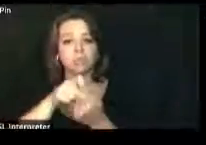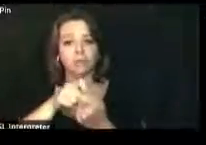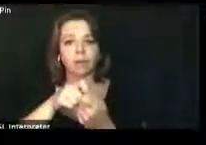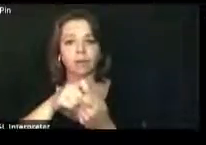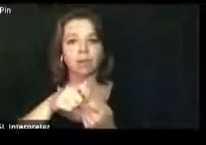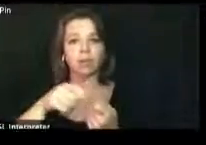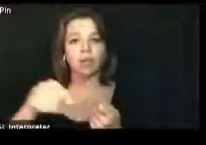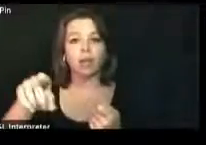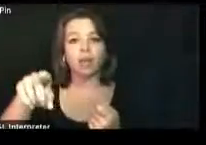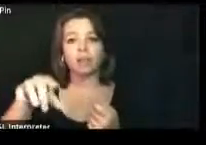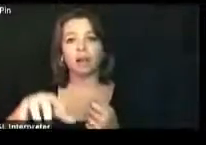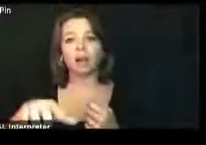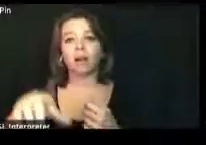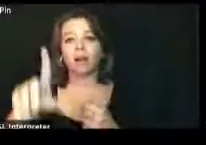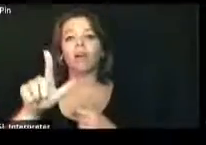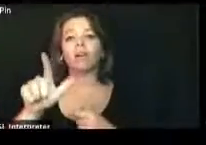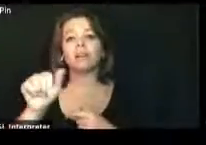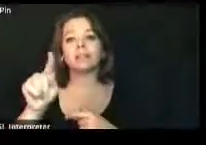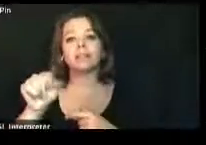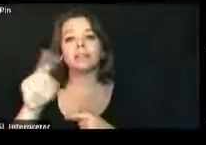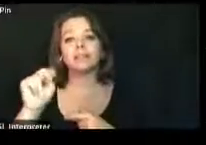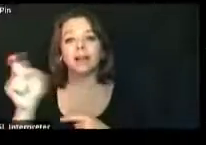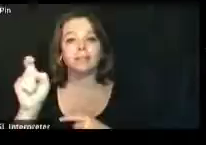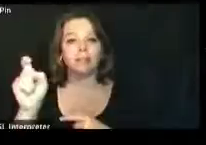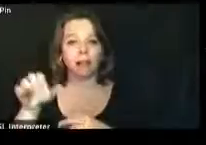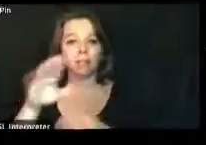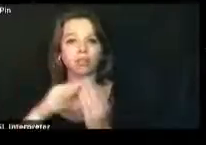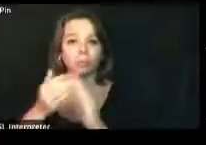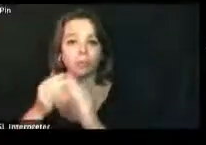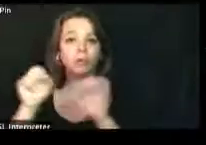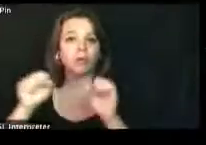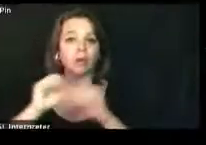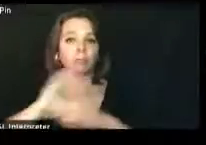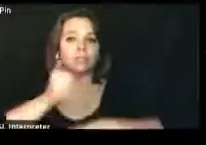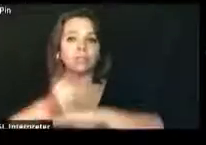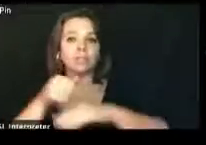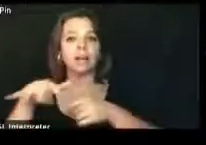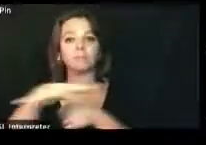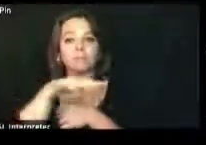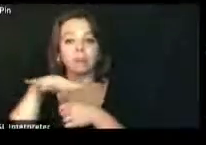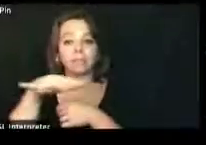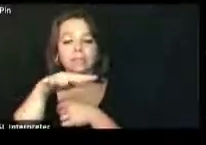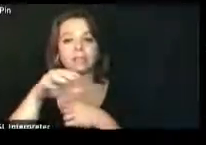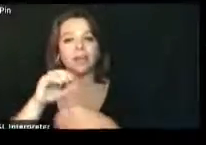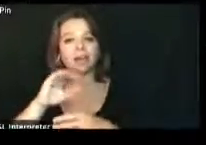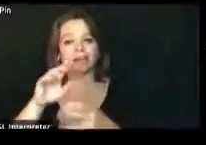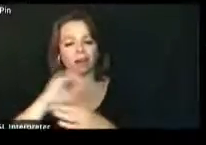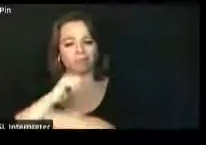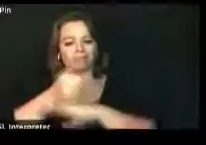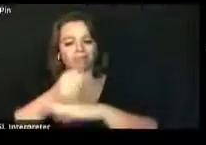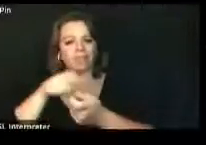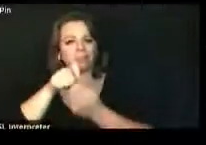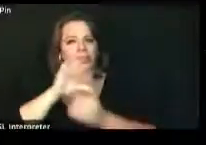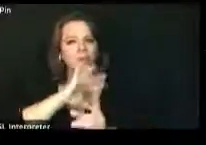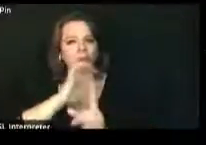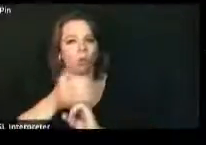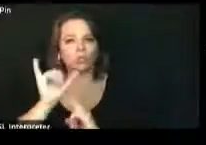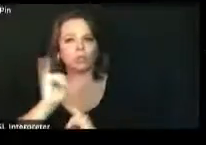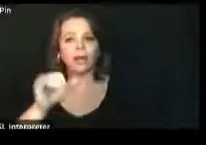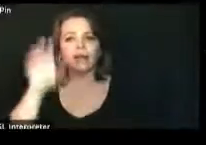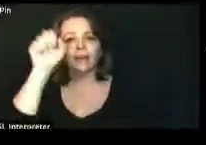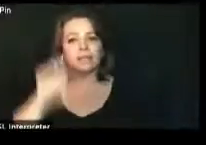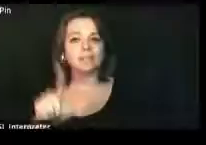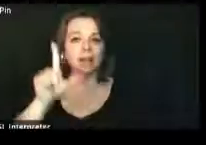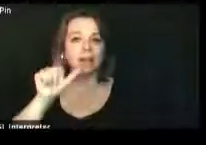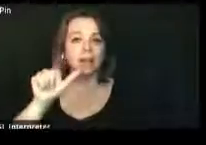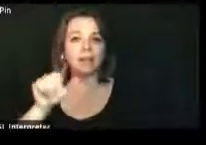that we've been able to create spaces that have created a specific culture, like South LA Cafe and